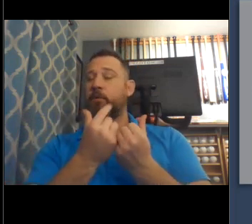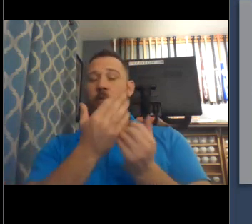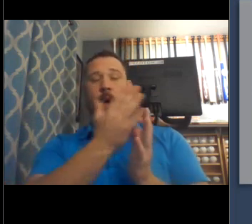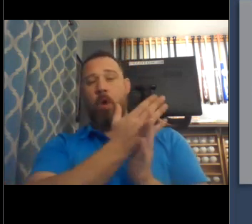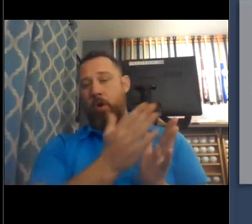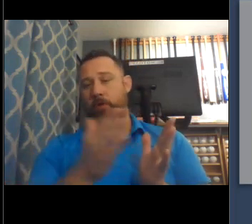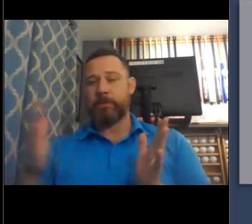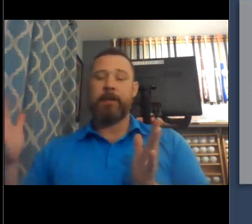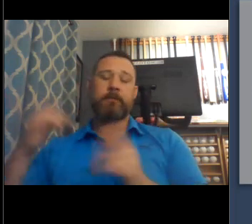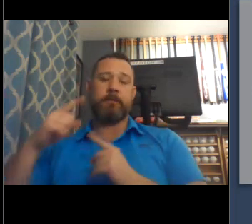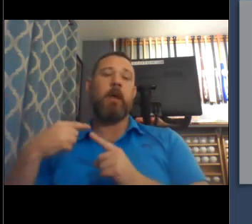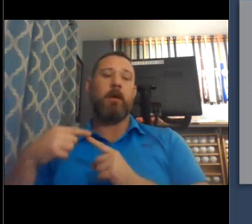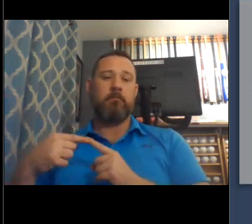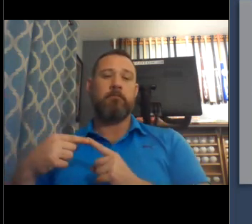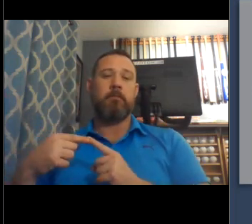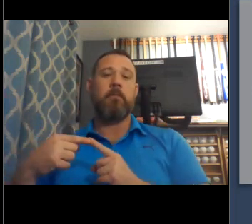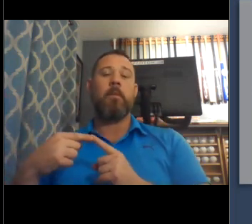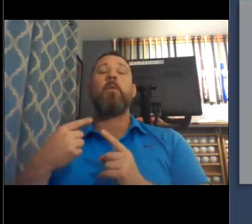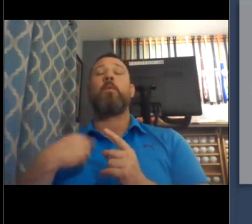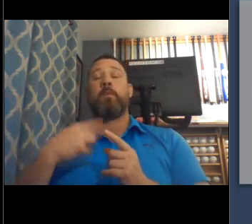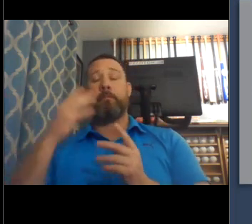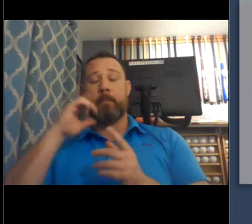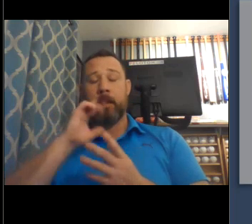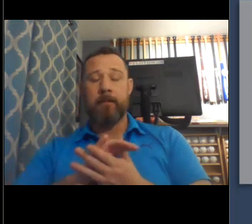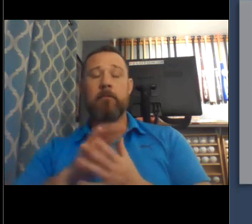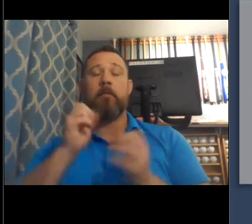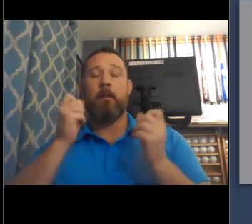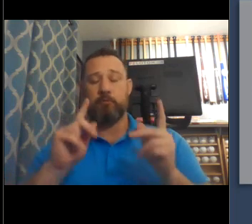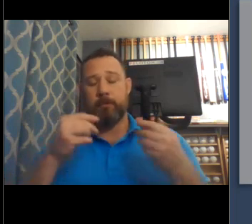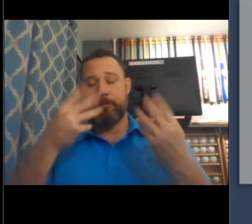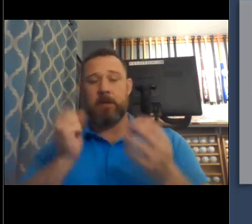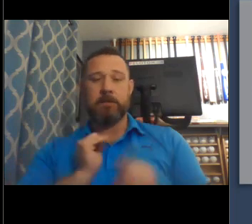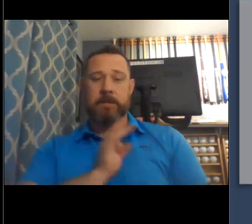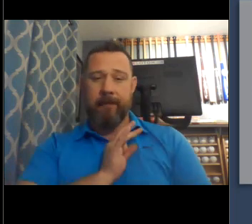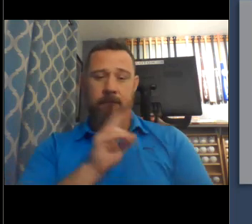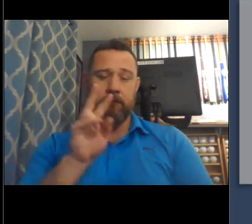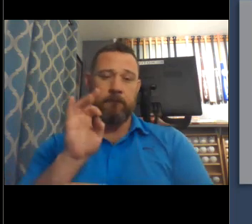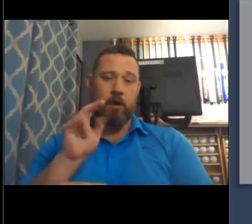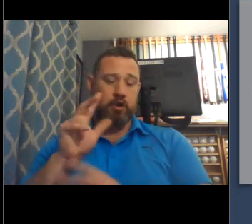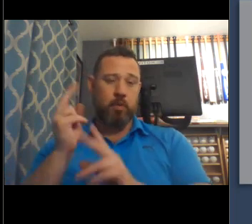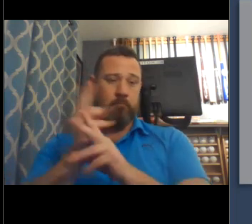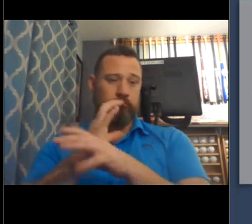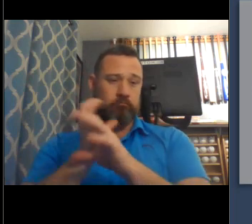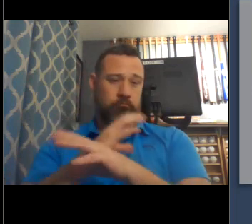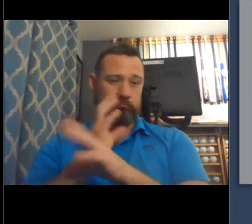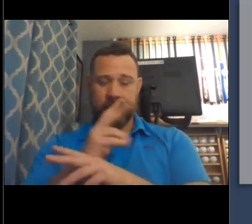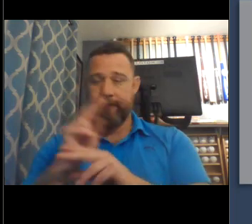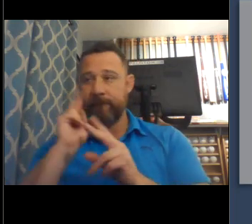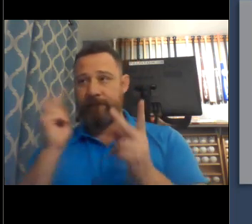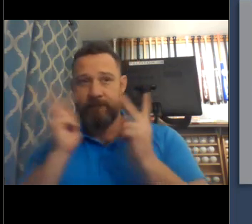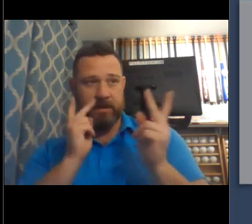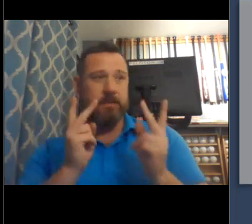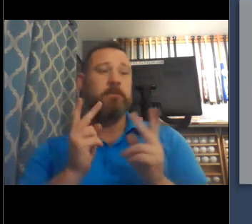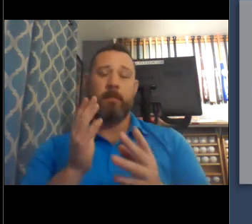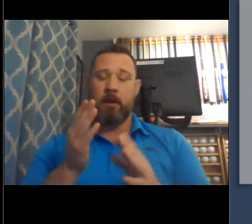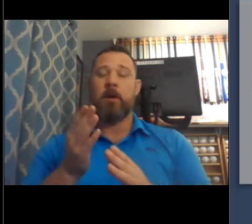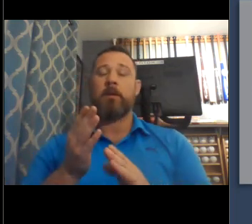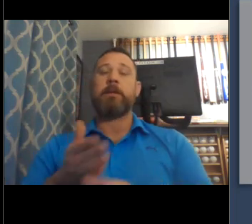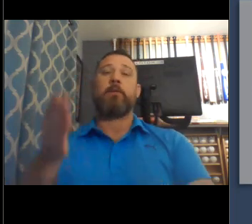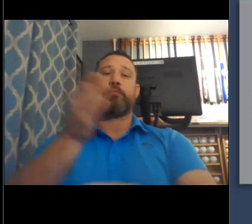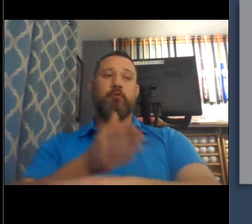cycle. We believe that the opportunities provided by staff, such as the virtual site visits, are reflected in the continuous improvements in